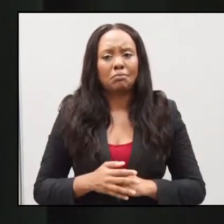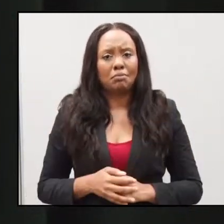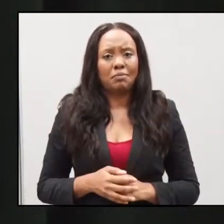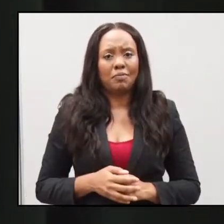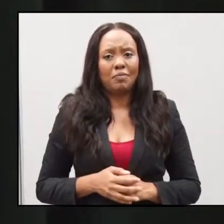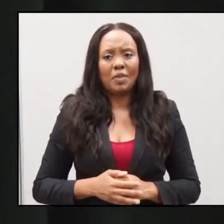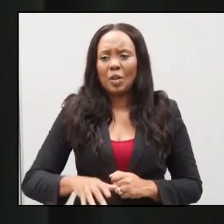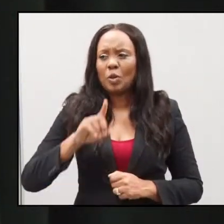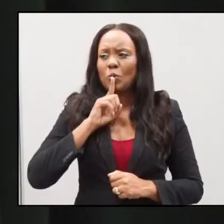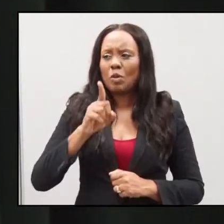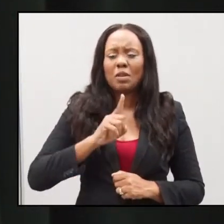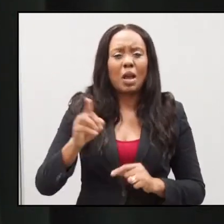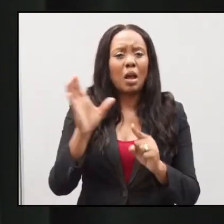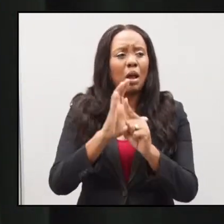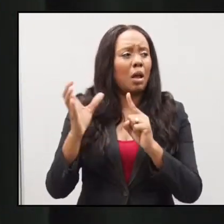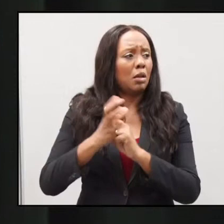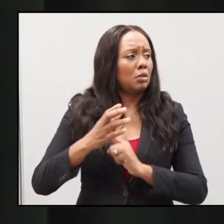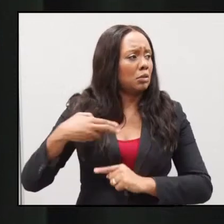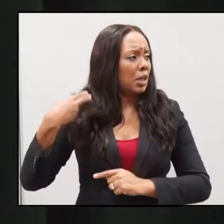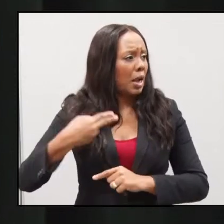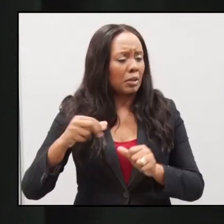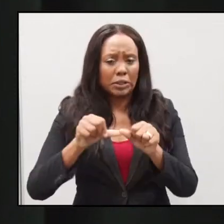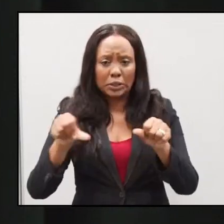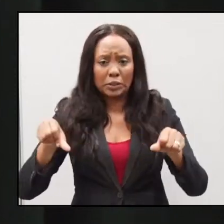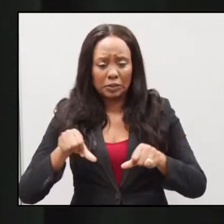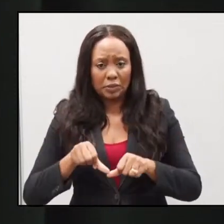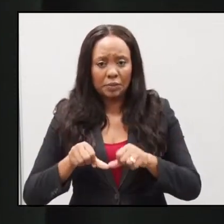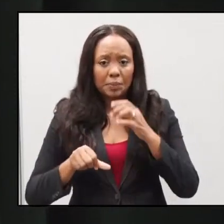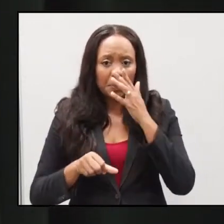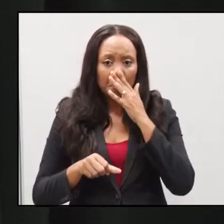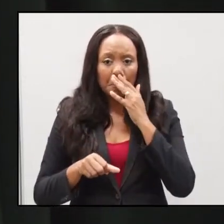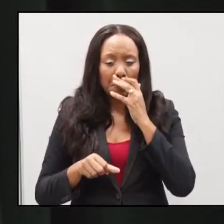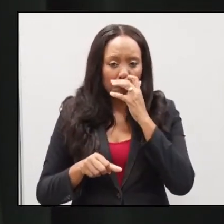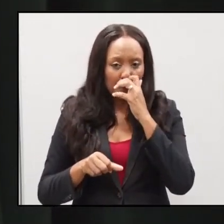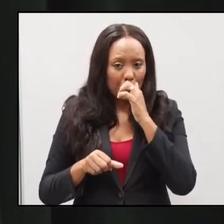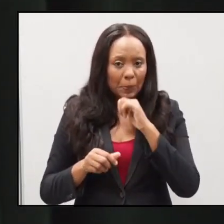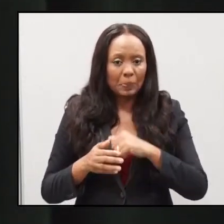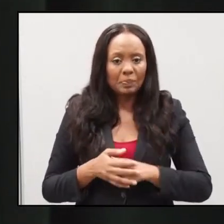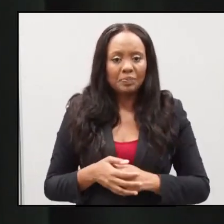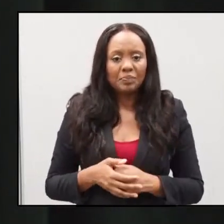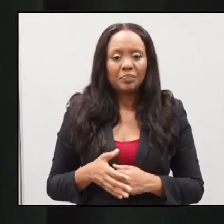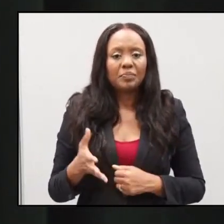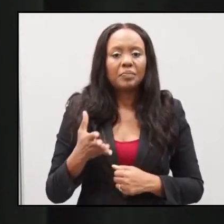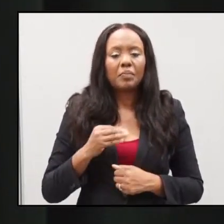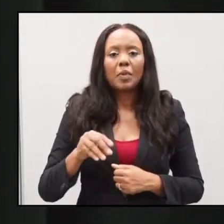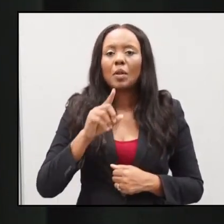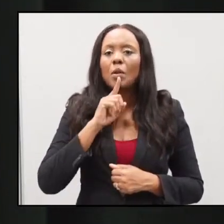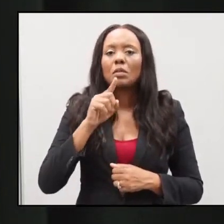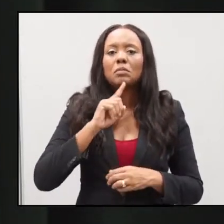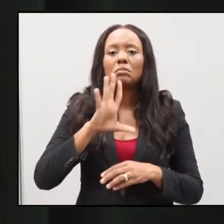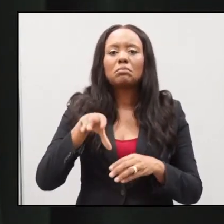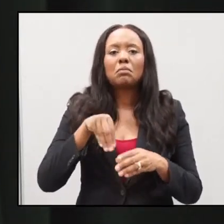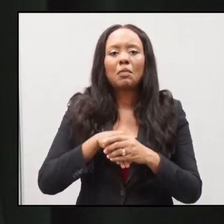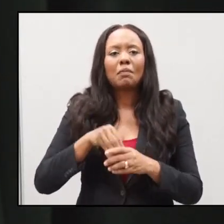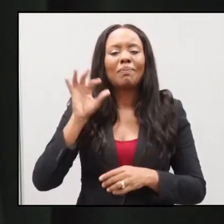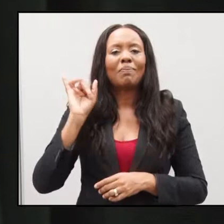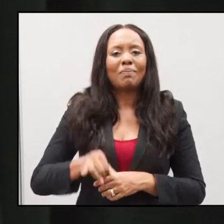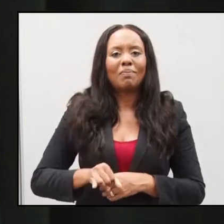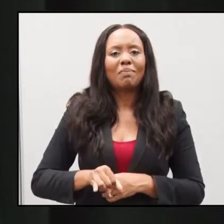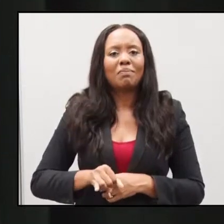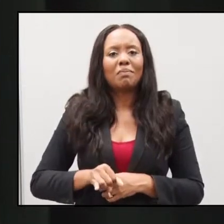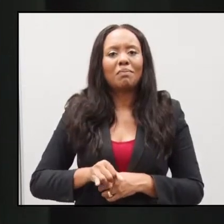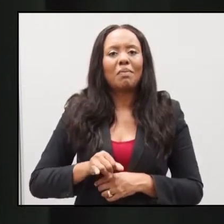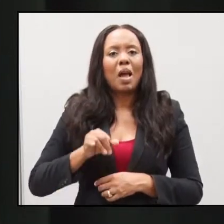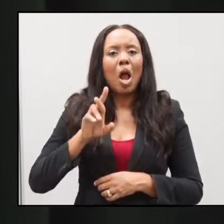cultural heritage district, and one of many manifestations of the road project, as the Prime Minister said. This initiative